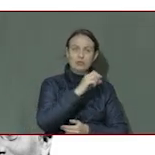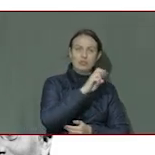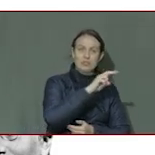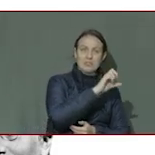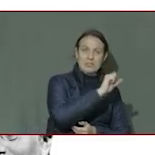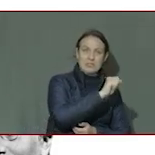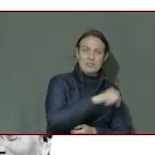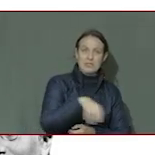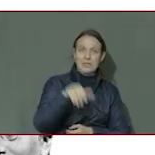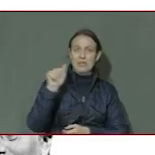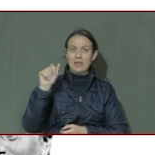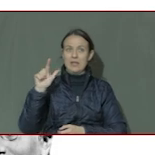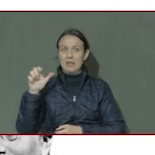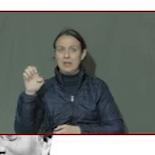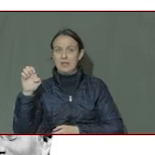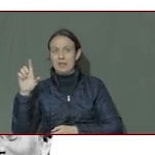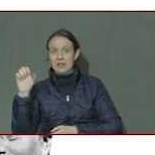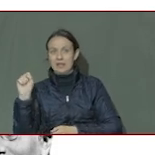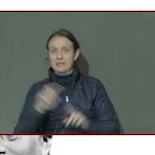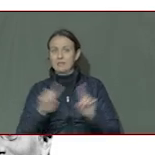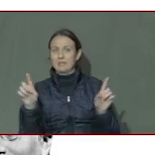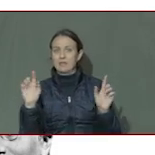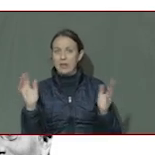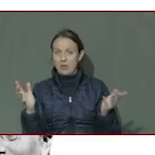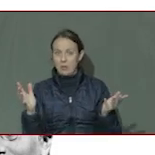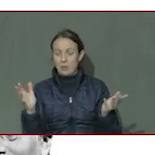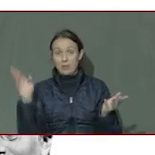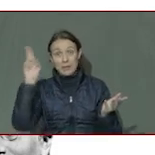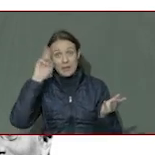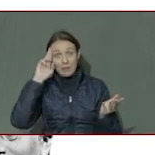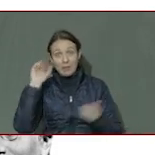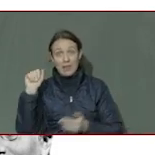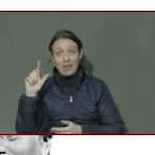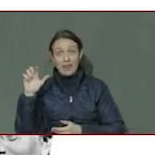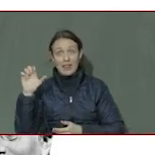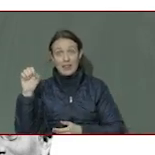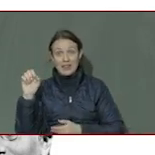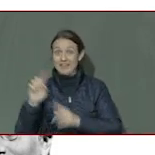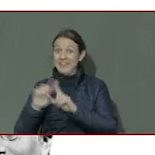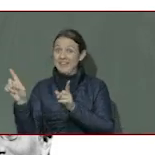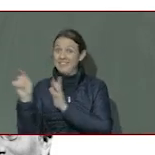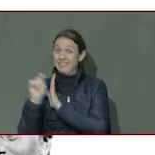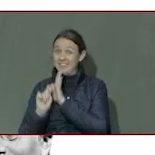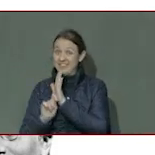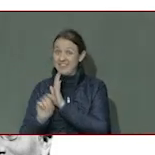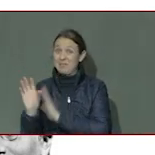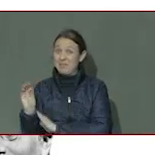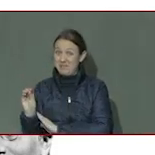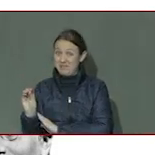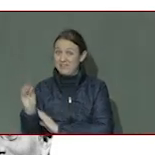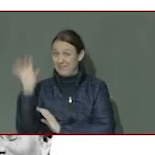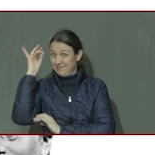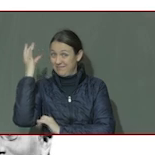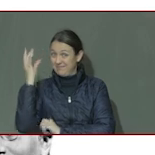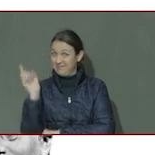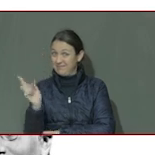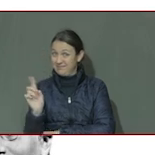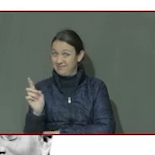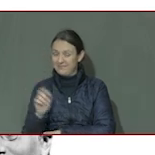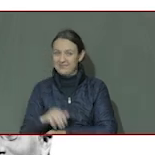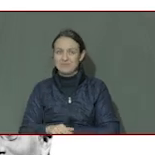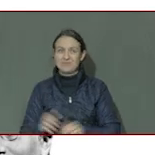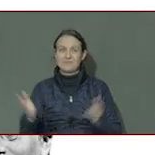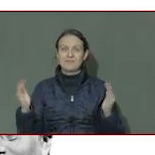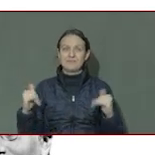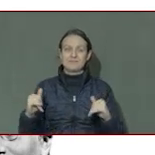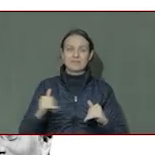alleles, please do not forget we also have multiple alleles. Ne? Yes.